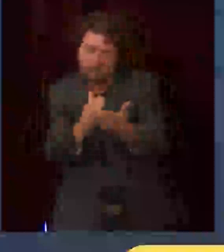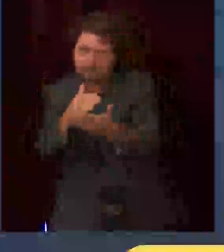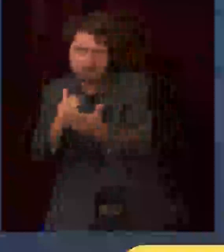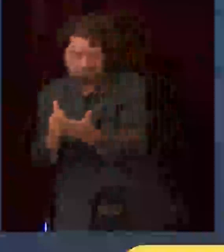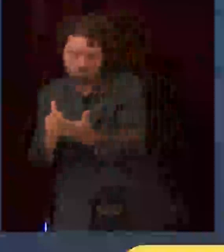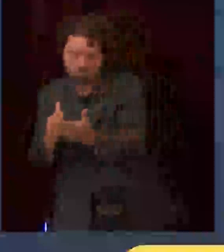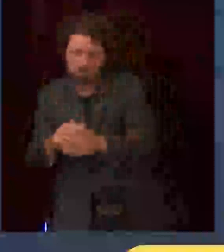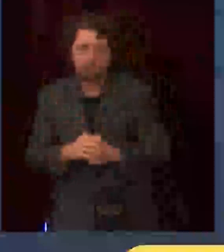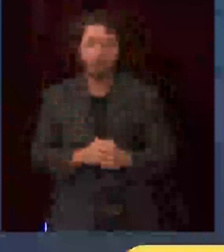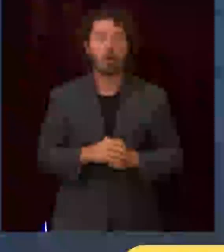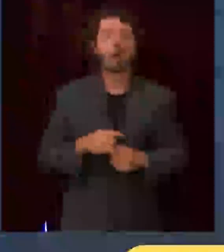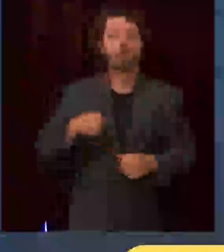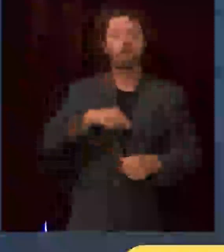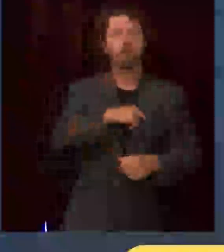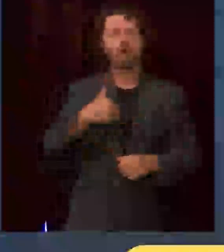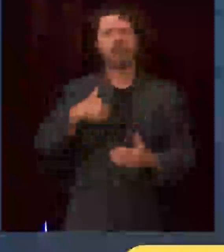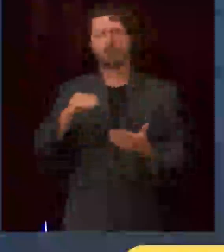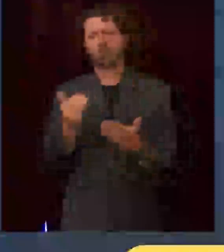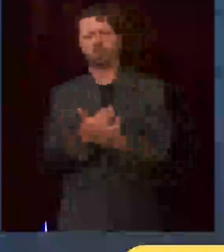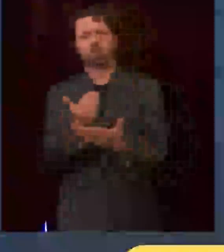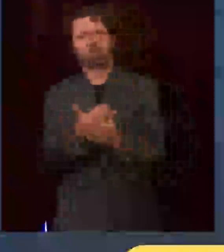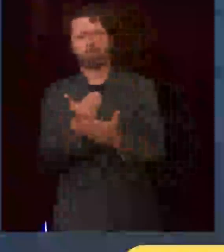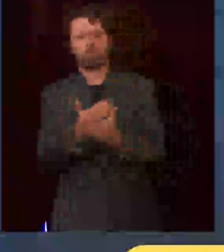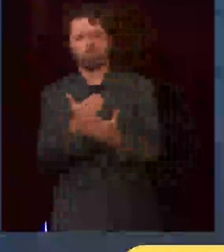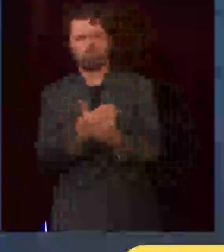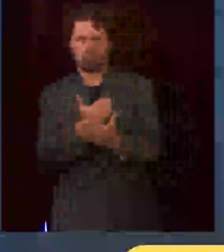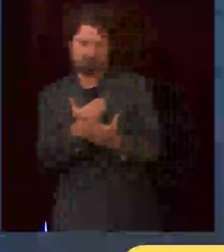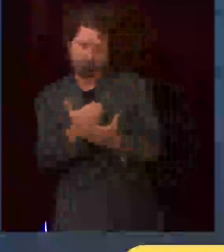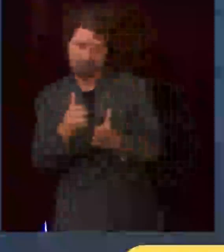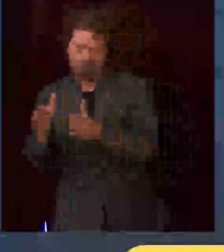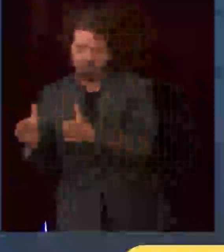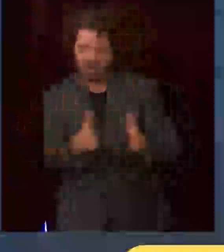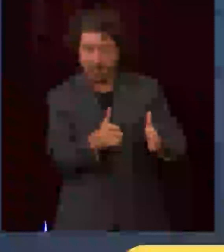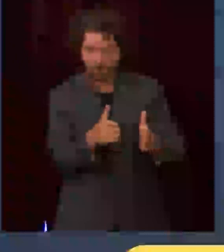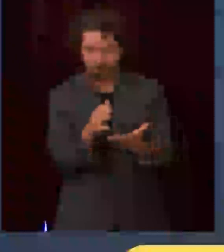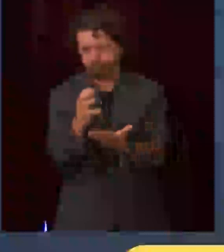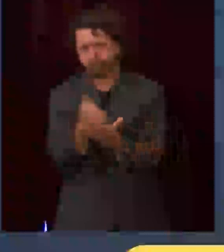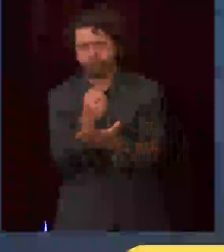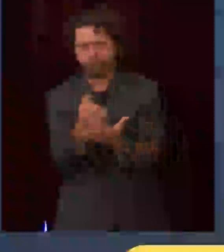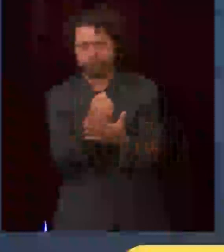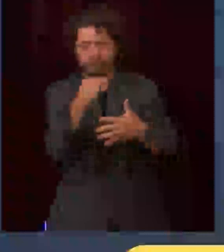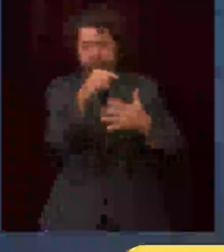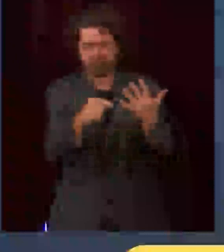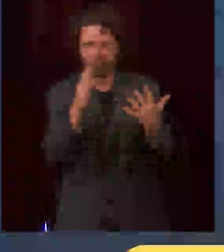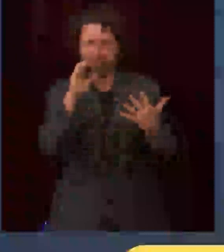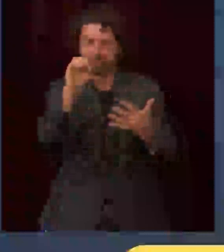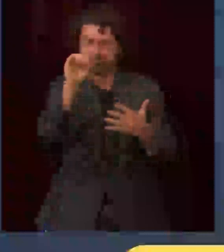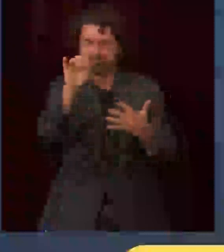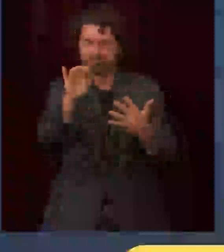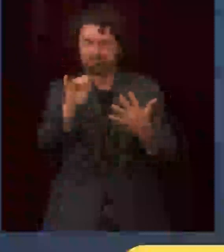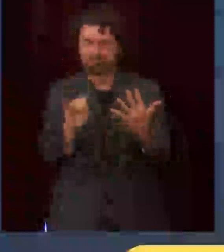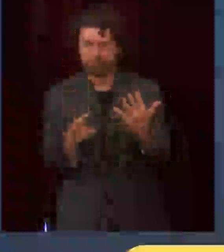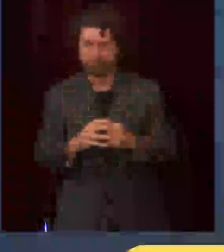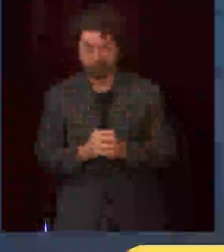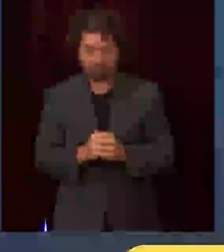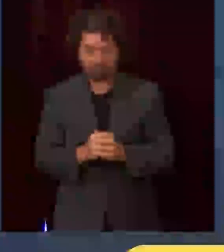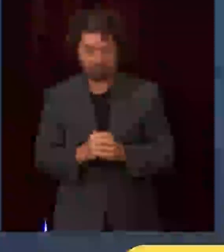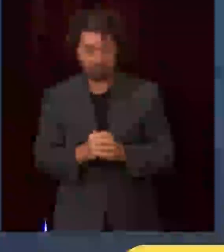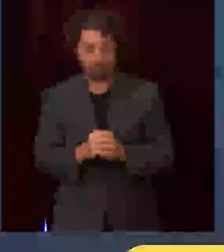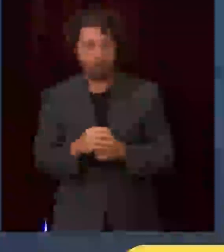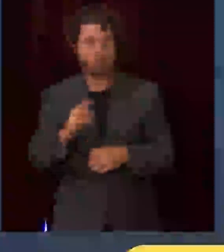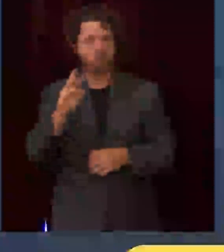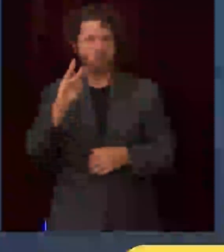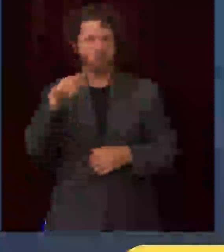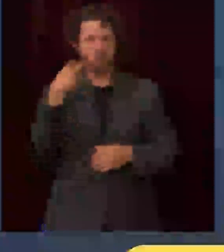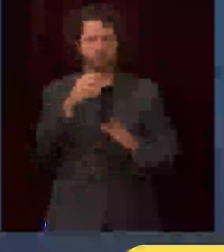tools and we intend to use them. Washington State's Stay Home and Stay Healthy order will end